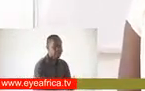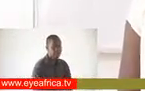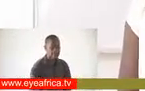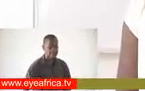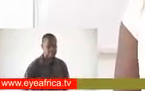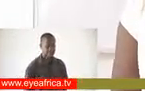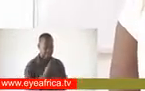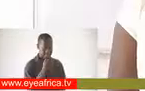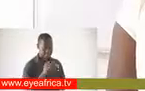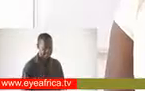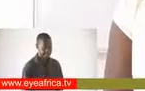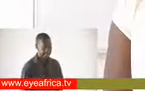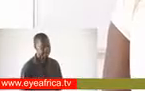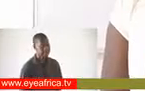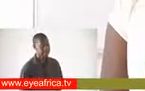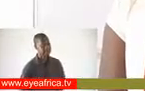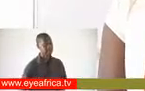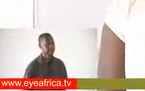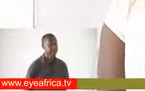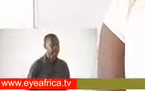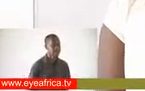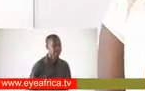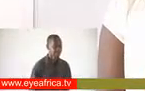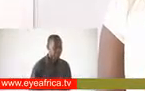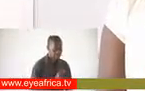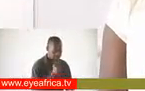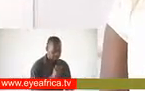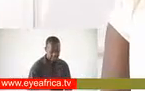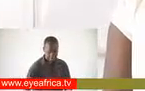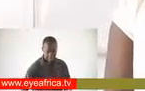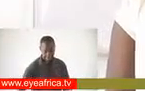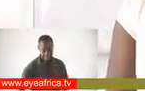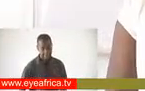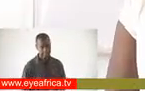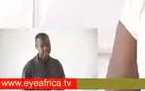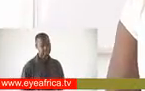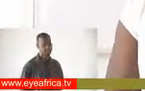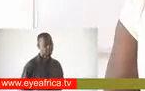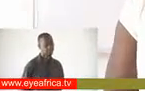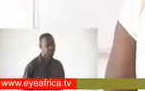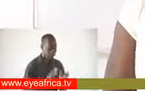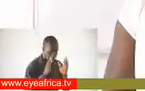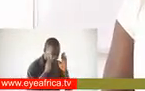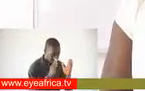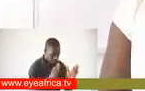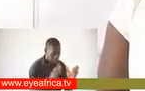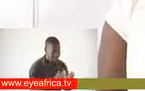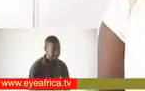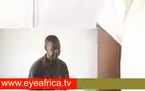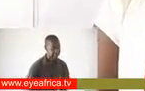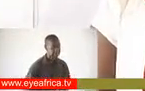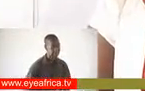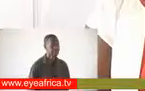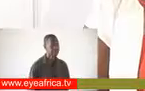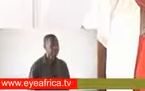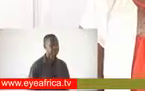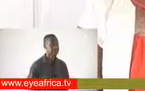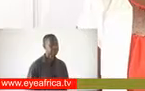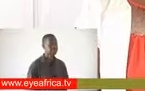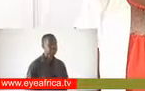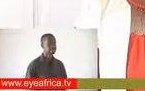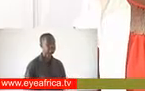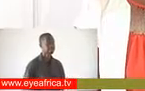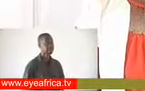As I said, we will be treating letter writing, so stay focused.